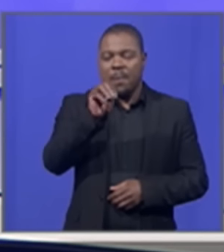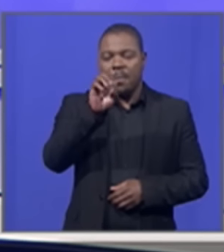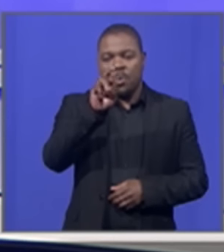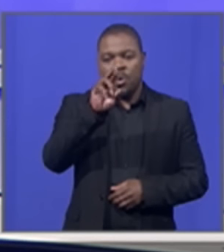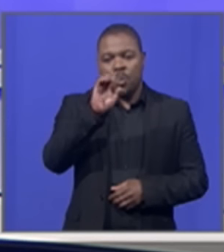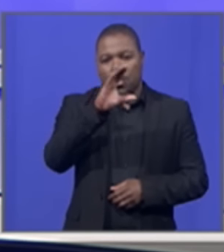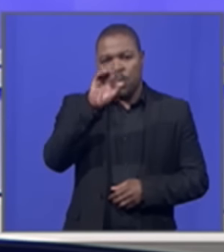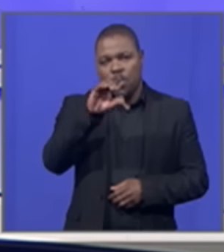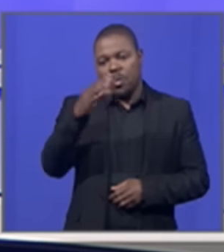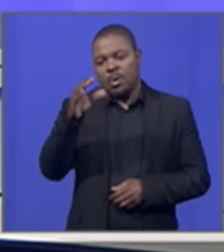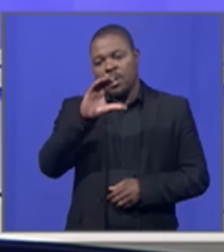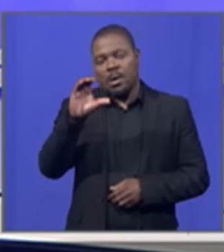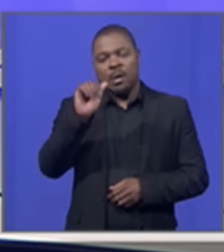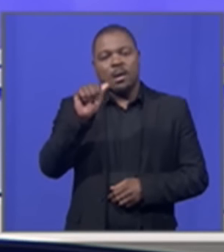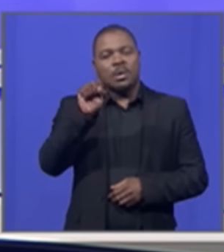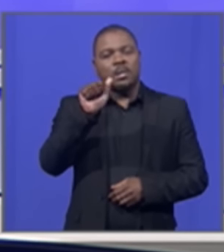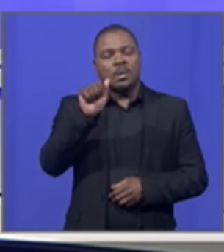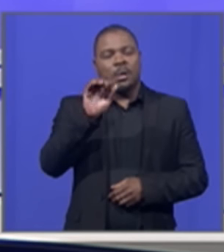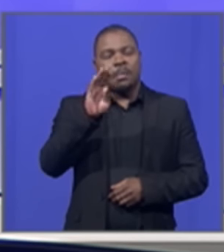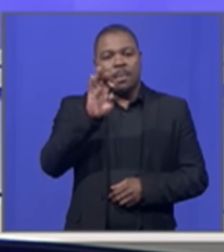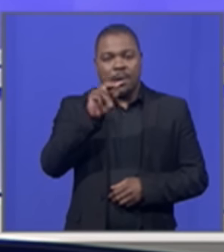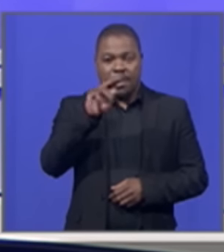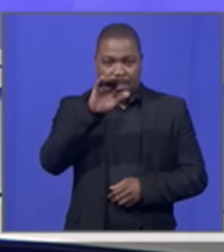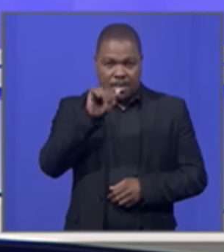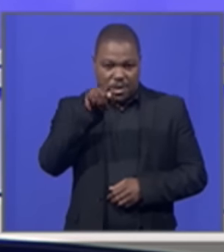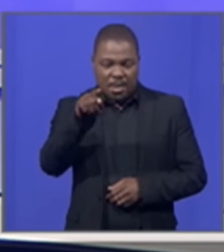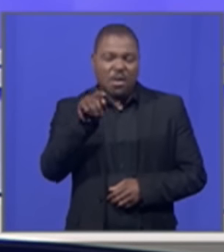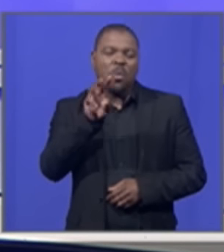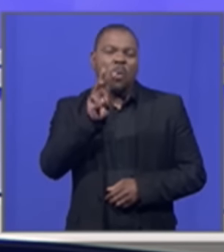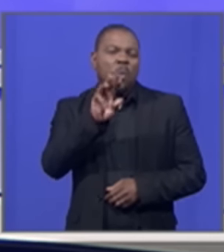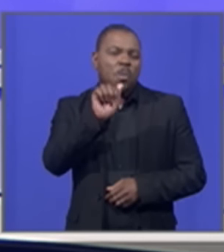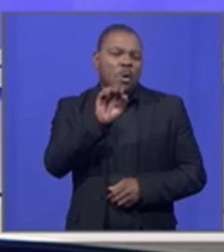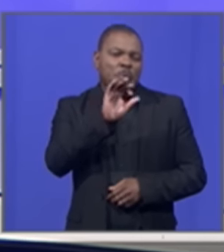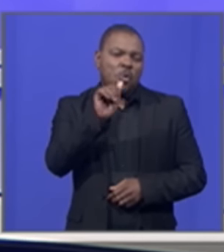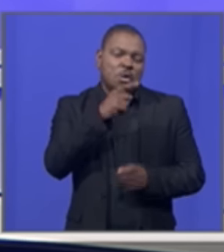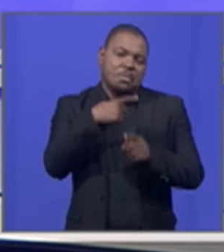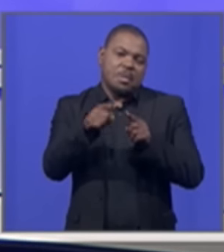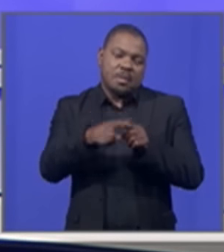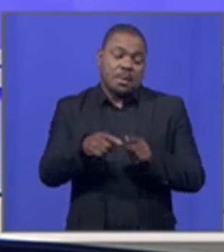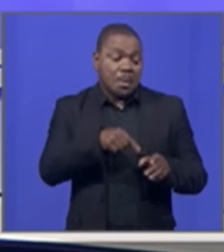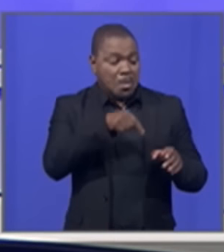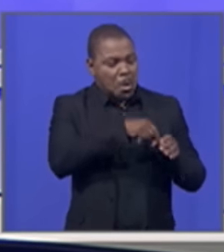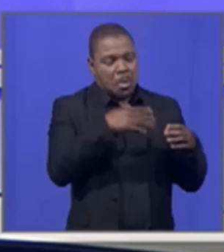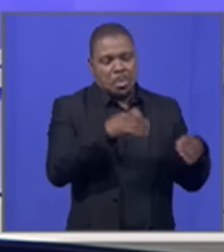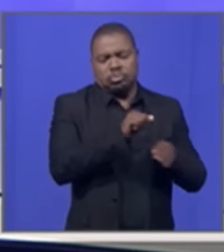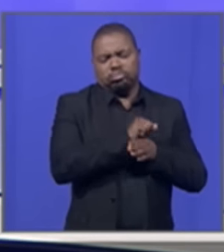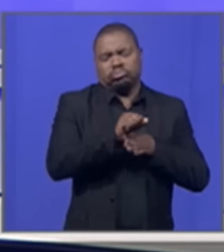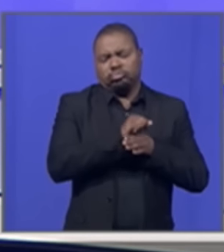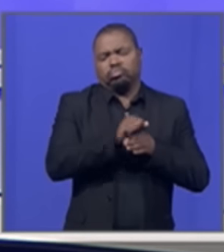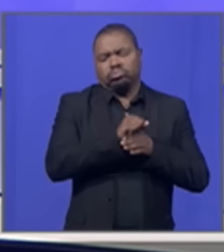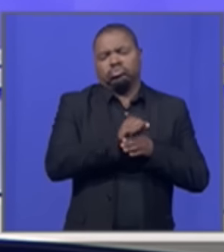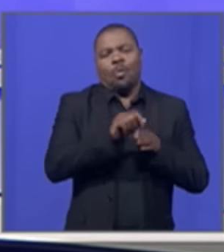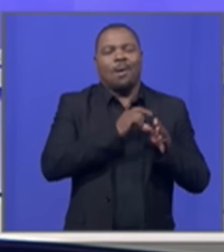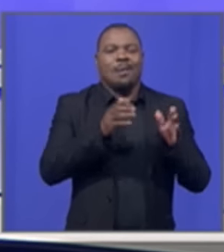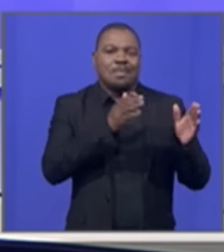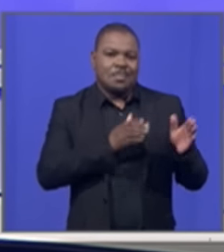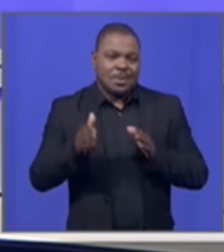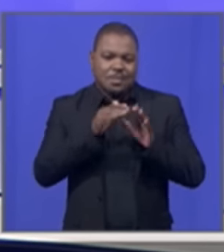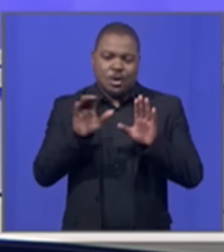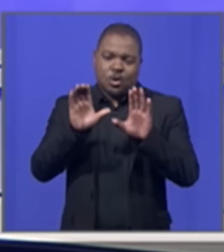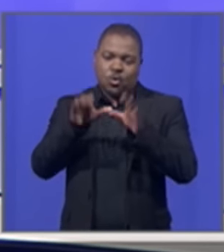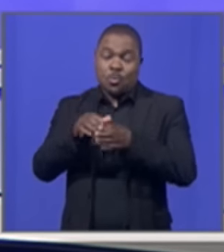dipapadi tša sebjana sa mogopo wa WAFCON bošegong bja lehono. Banyana ba šetše ba itšhidullotše ka moo go tseneletšego ge ba itukišetša papadi ya